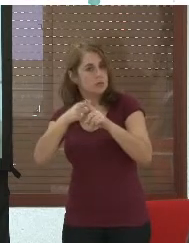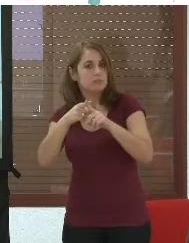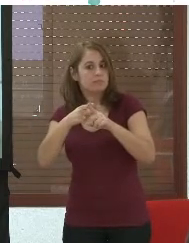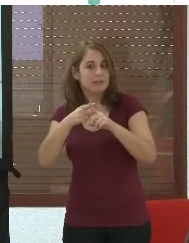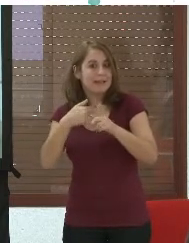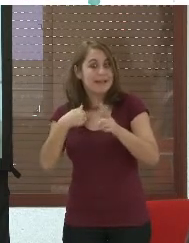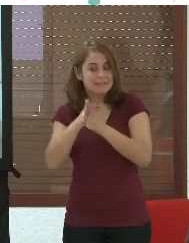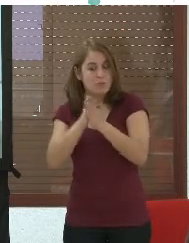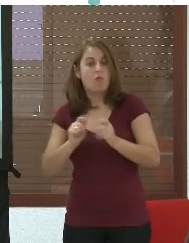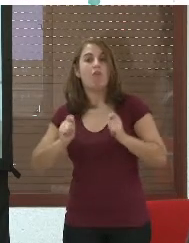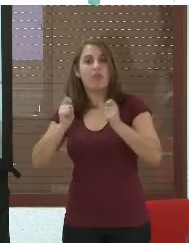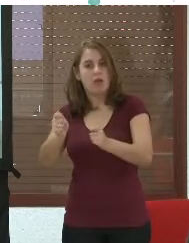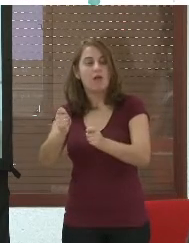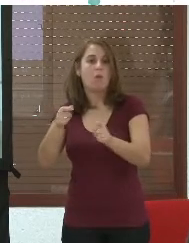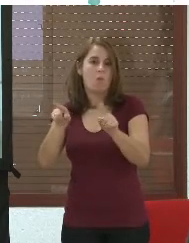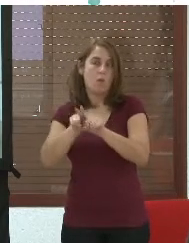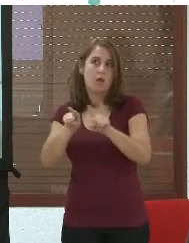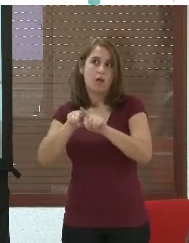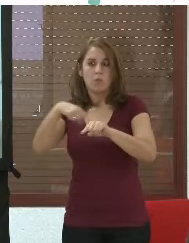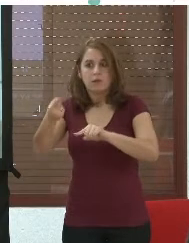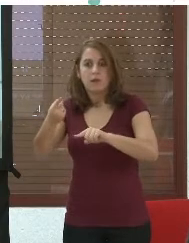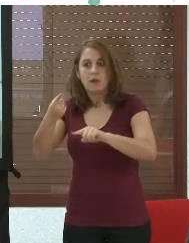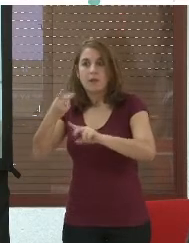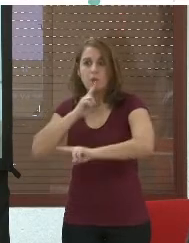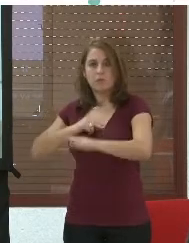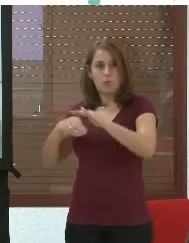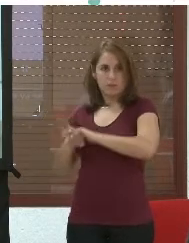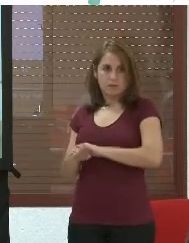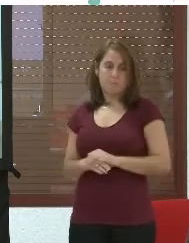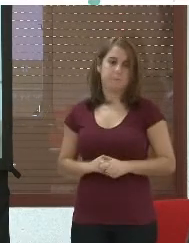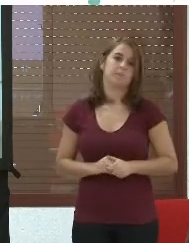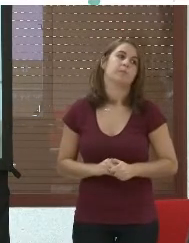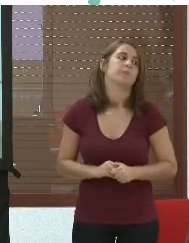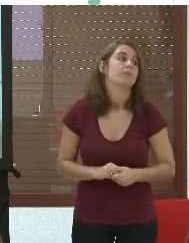to deliver the stimulus and record the response.